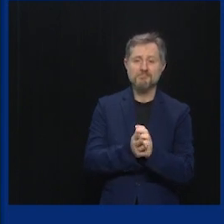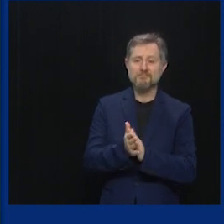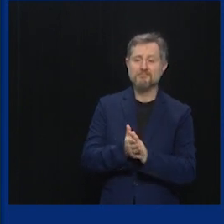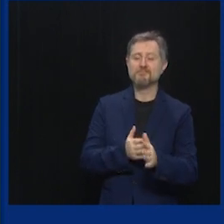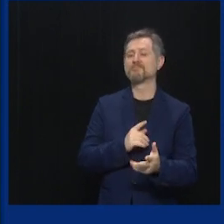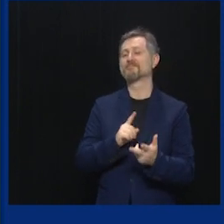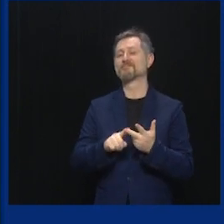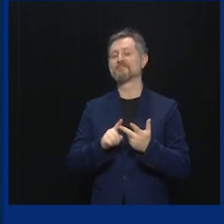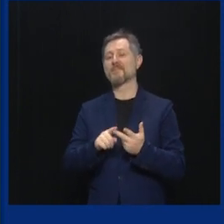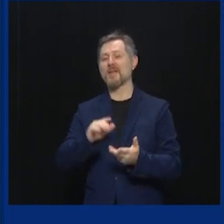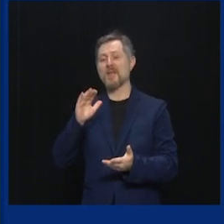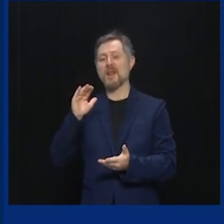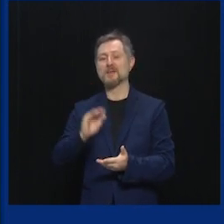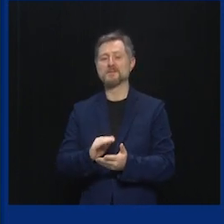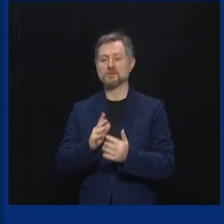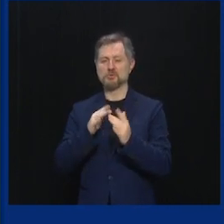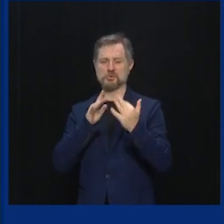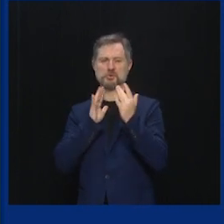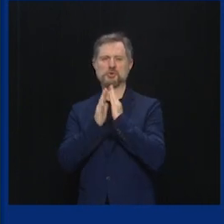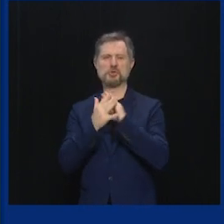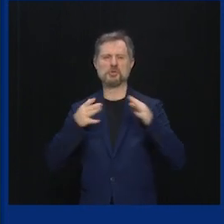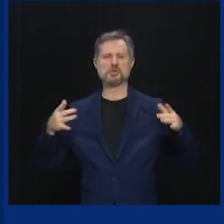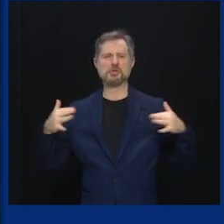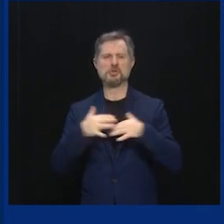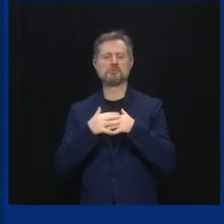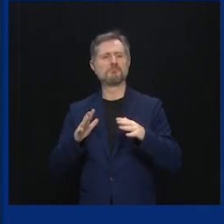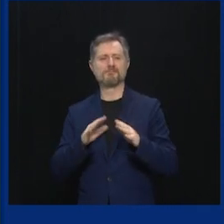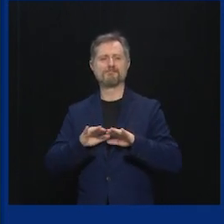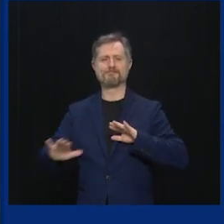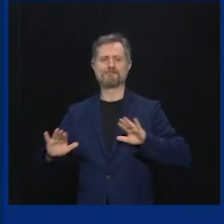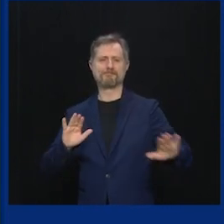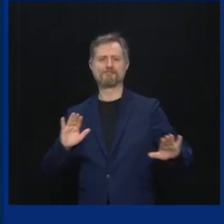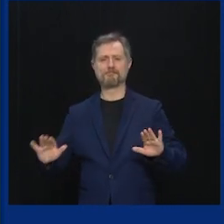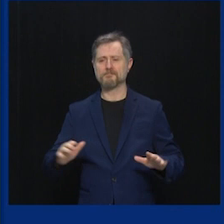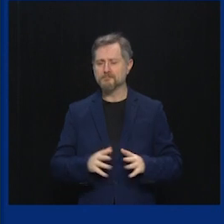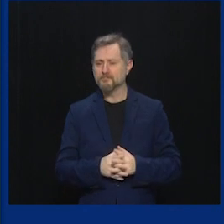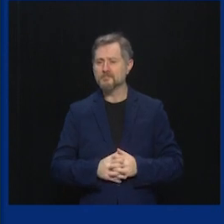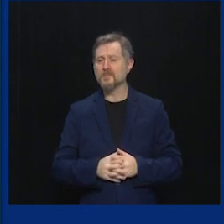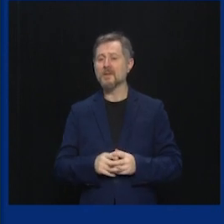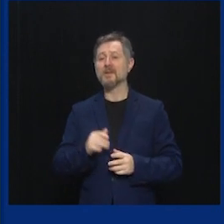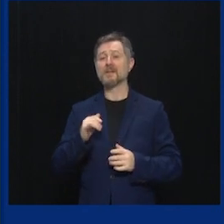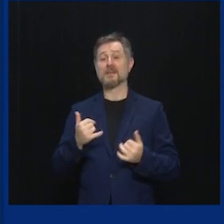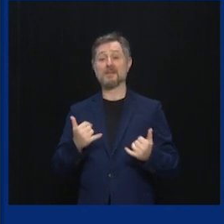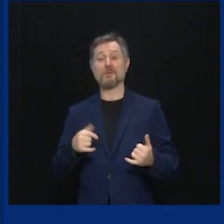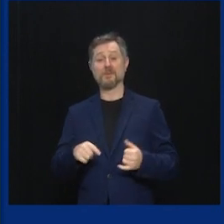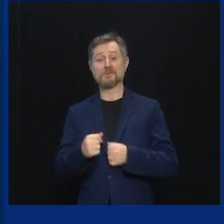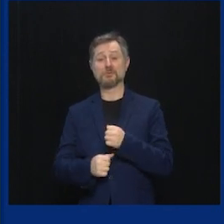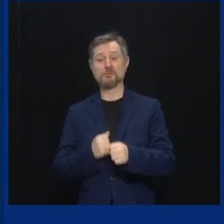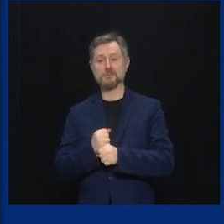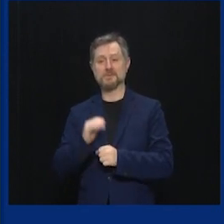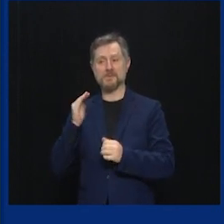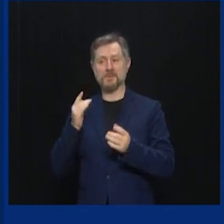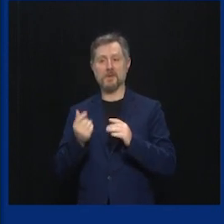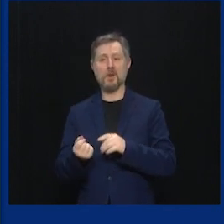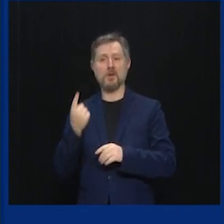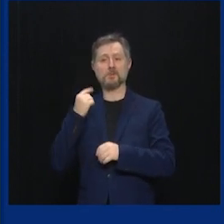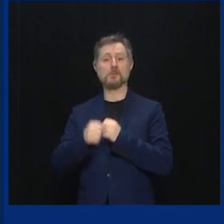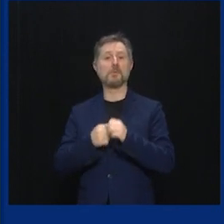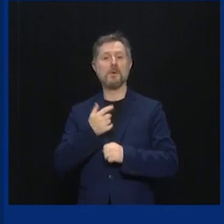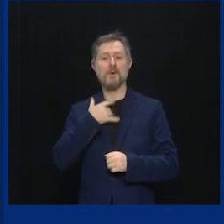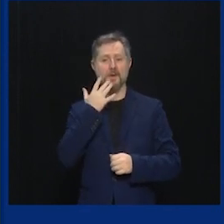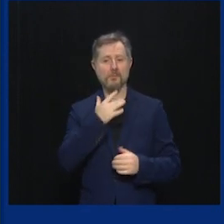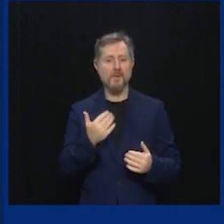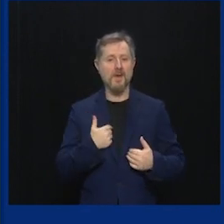activity around other crowds. I mean, these are all the things we've been asked to do, but again, the difference between this year and last year is the vaccine. And of course, if you're not feeling